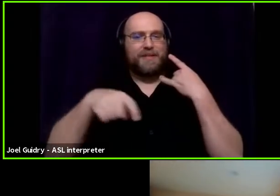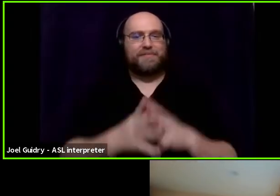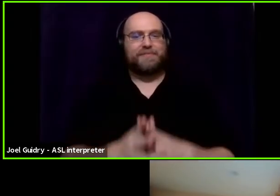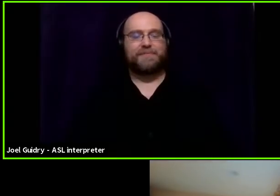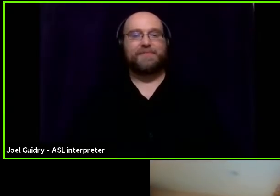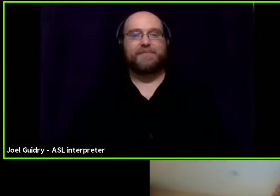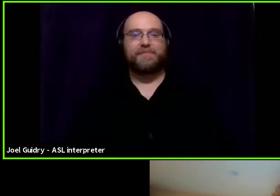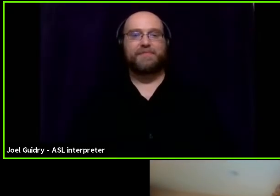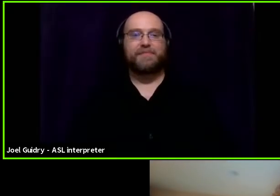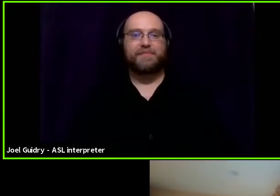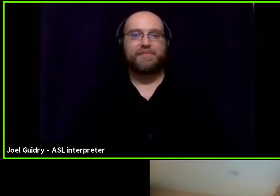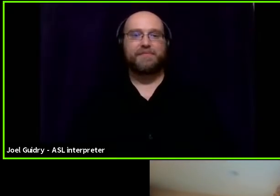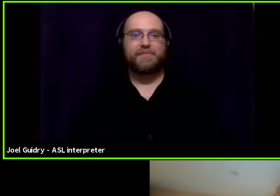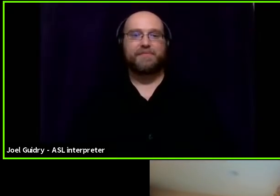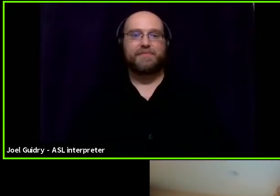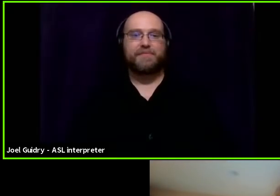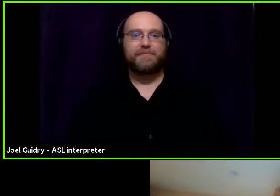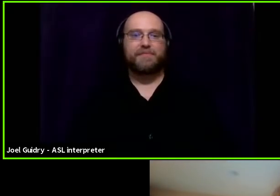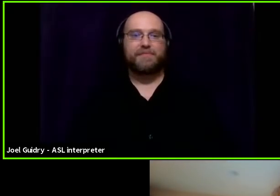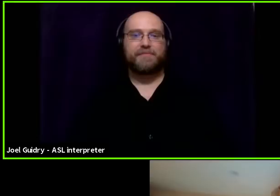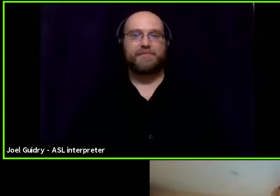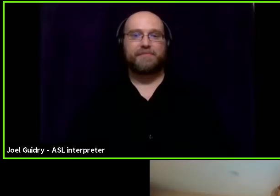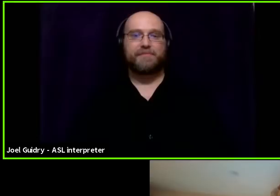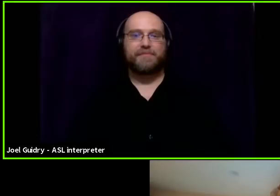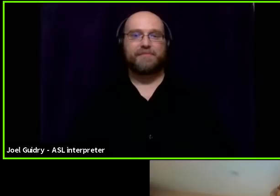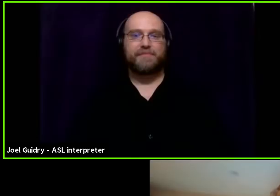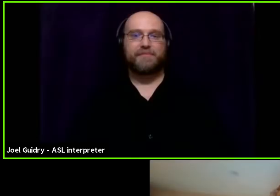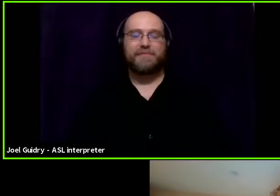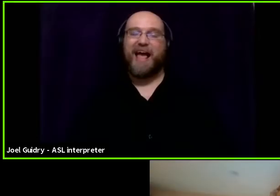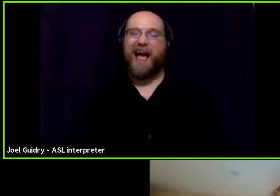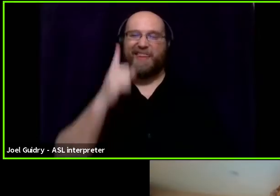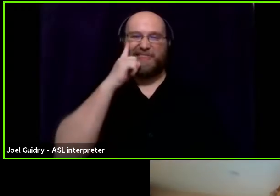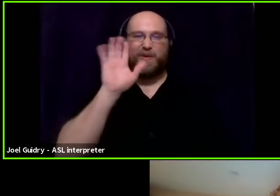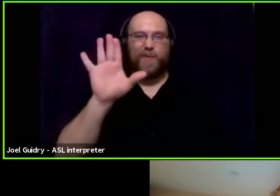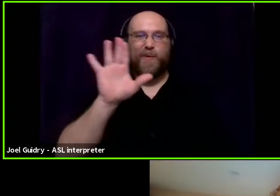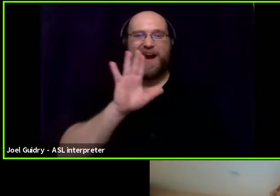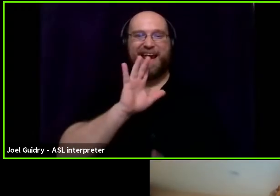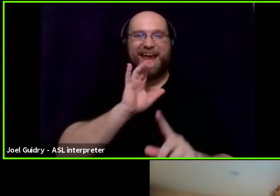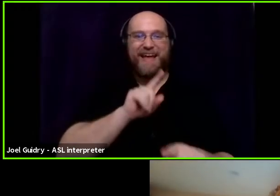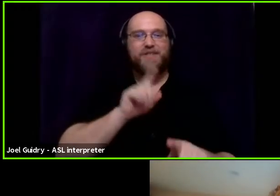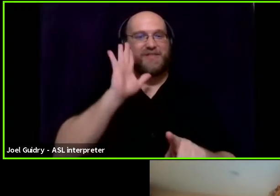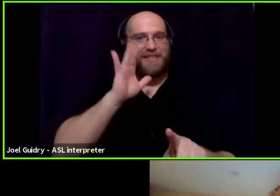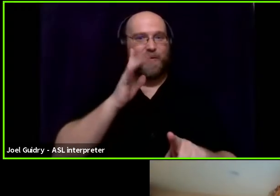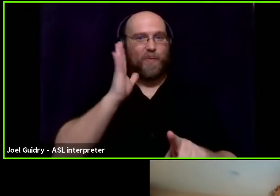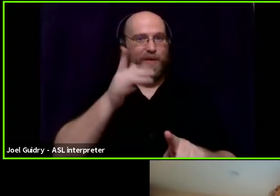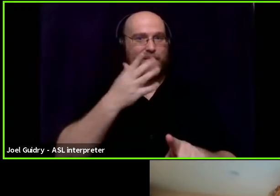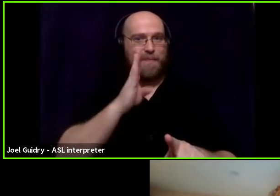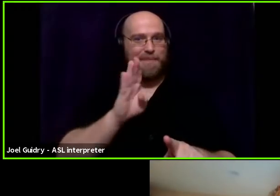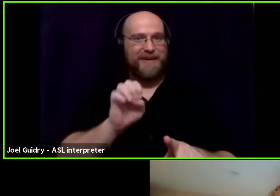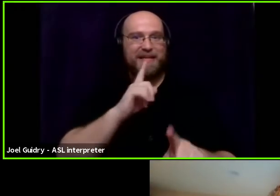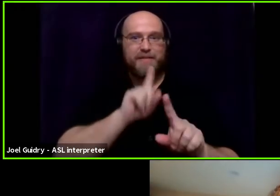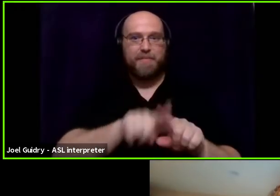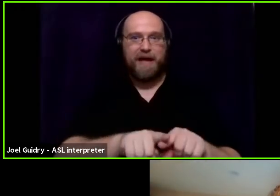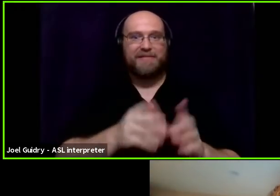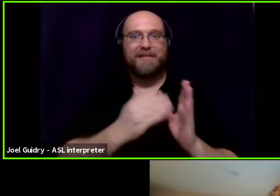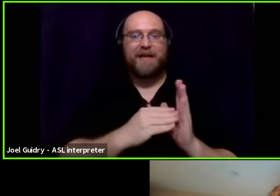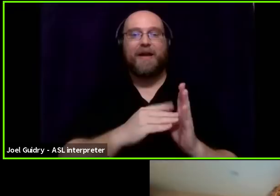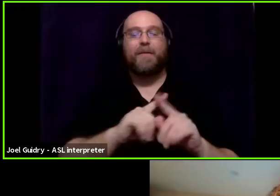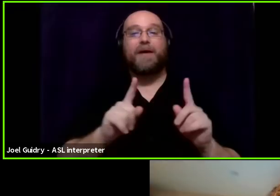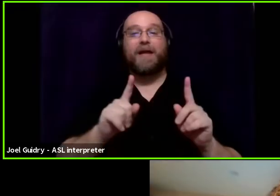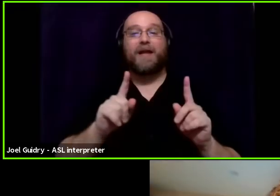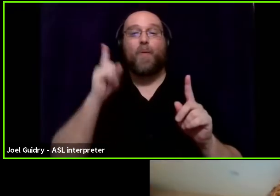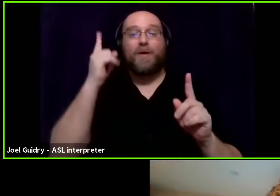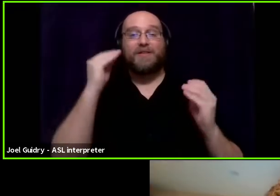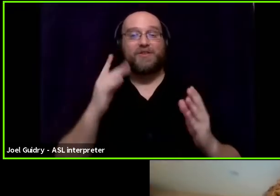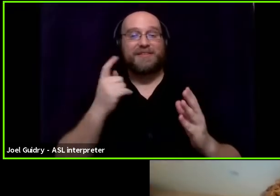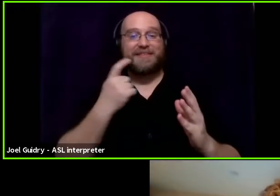Adding on to that a little bit, I think you're going to answer is going to be it depends again. But here's a teacher who says, I work with special needs kids. I